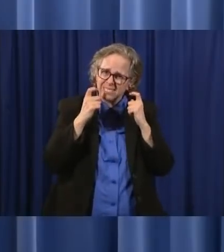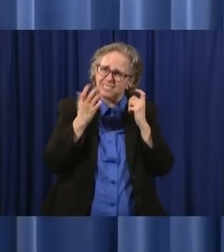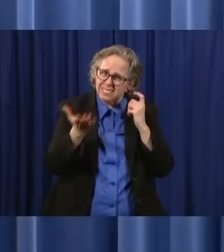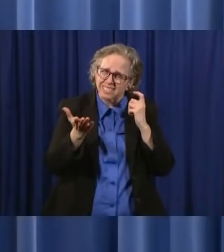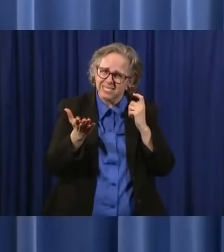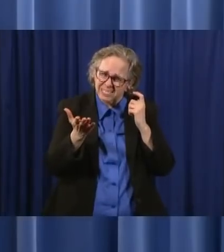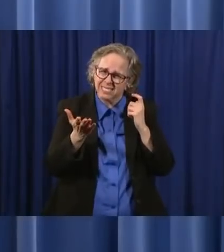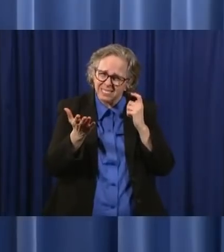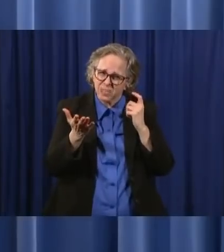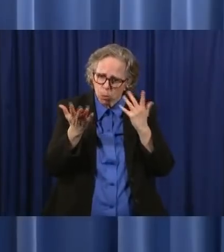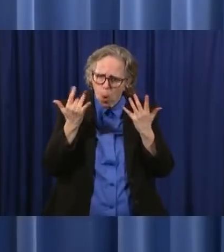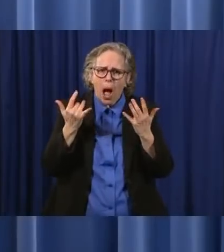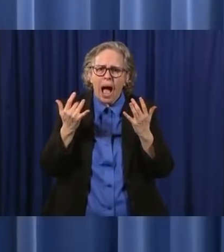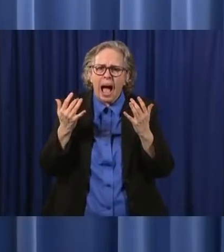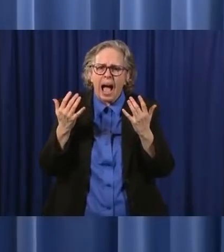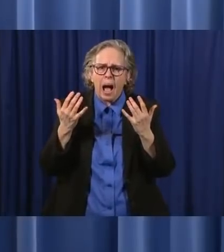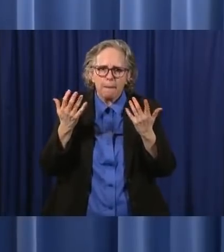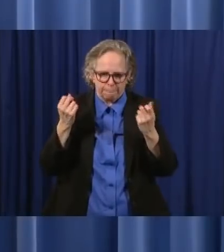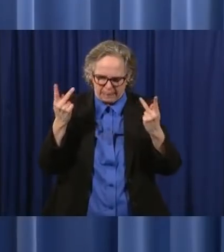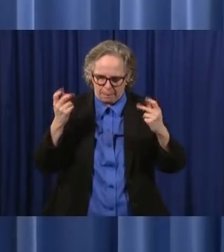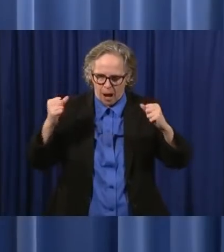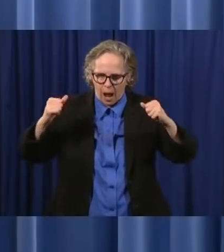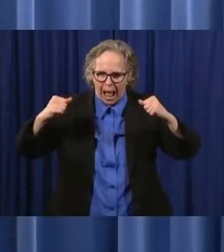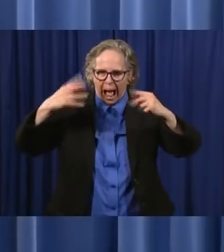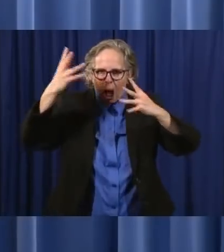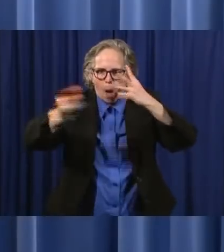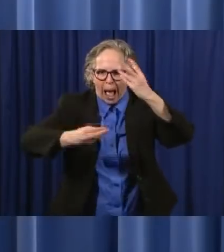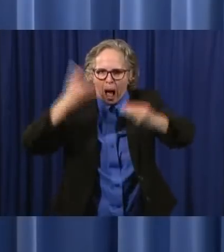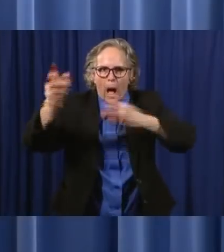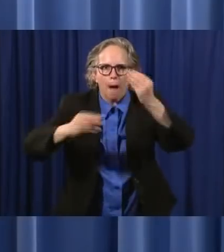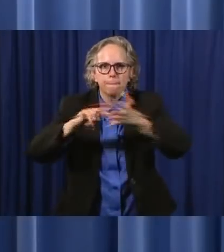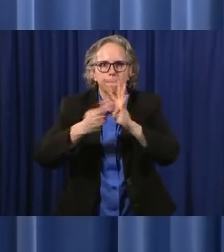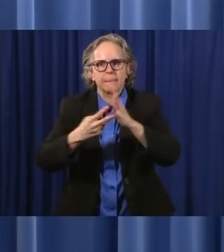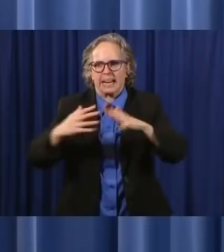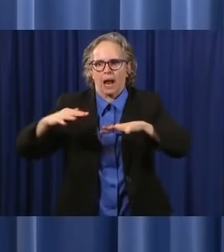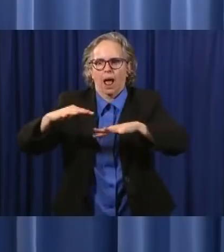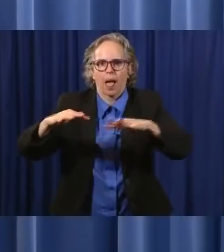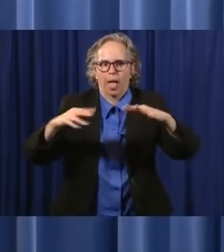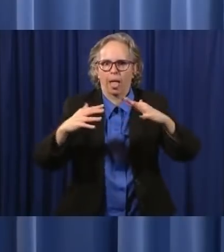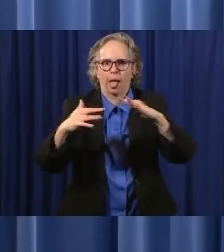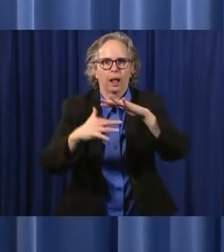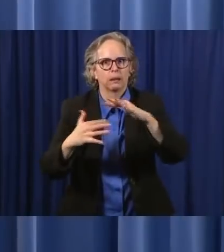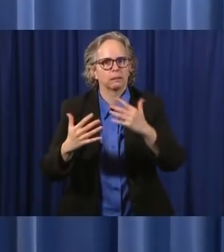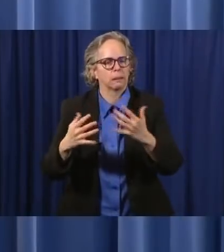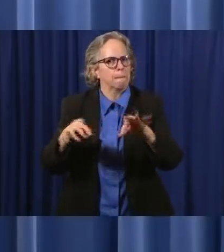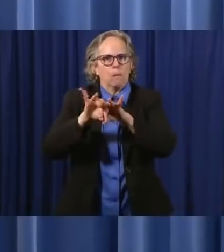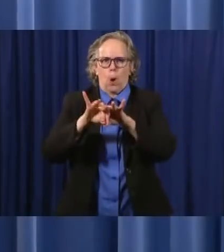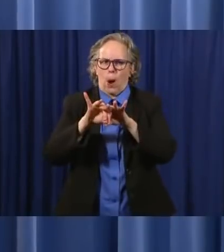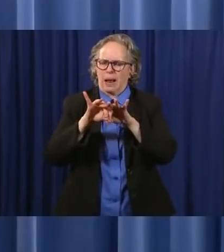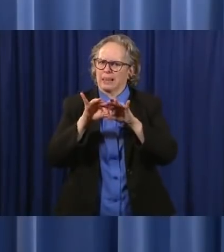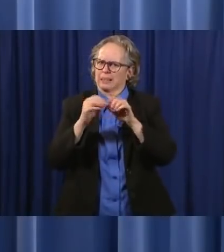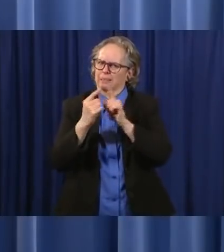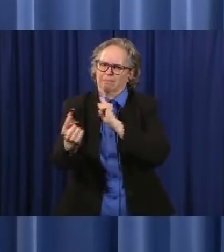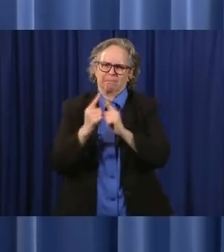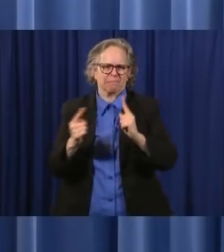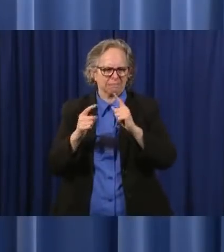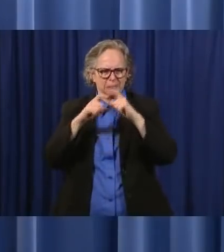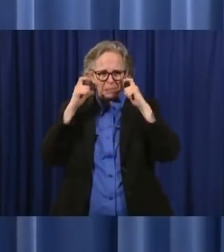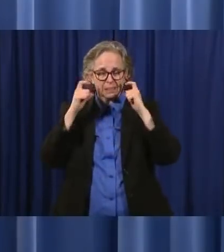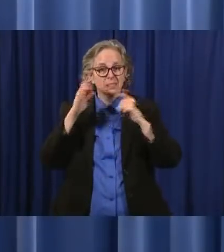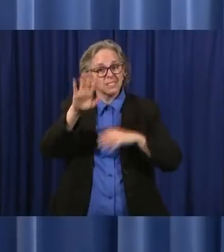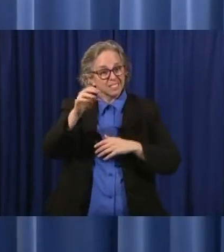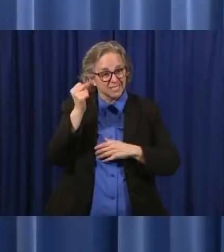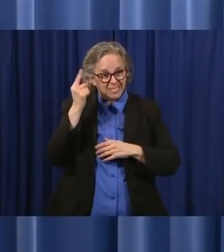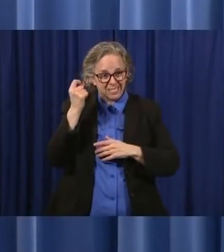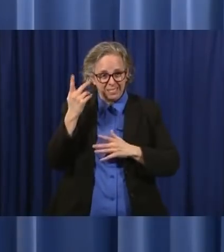done. So a lot of things coming together. You know, one of the numbers, I'm going to